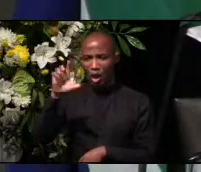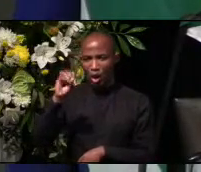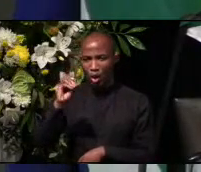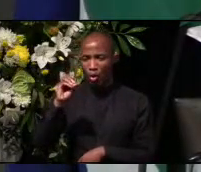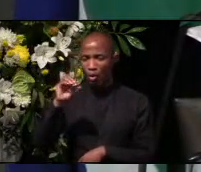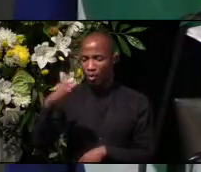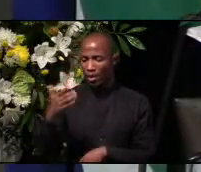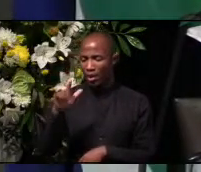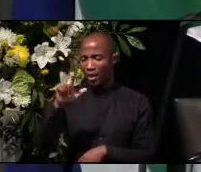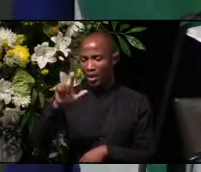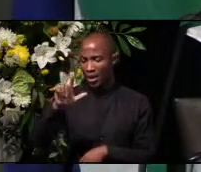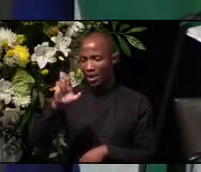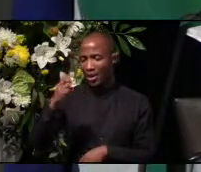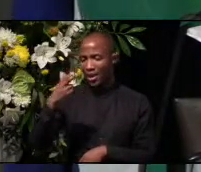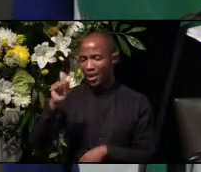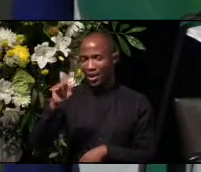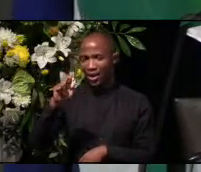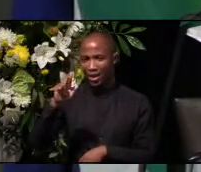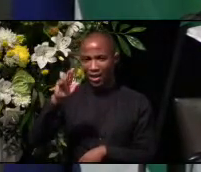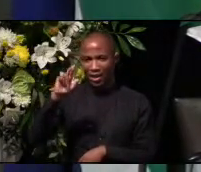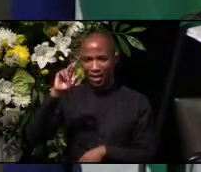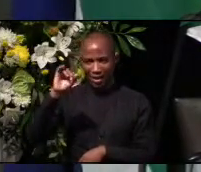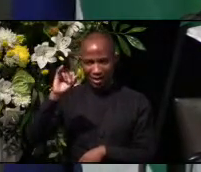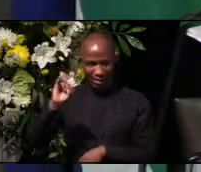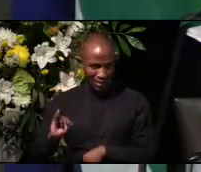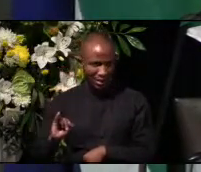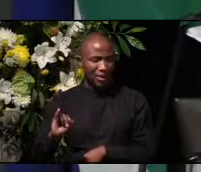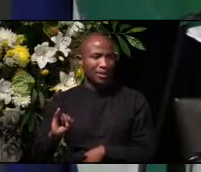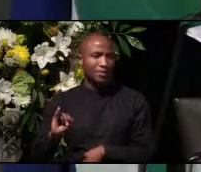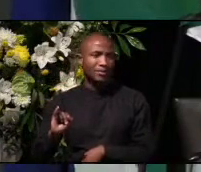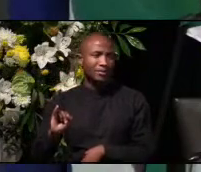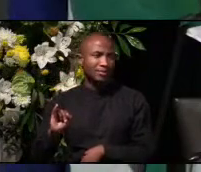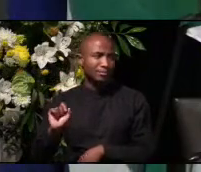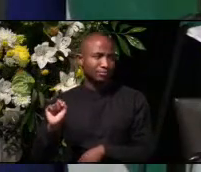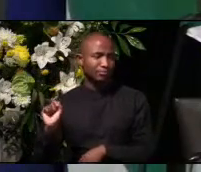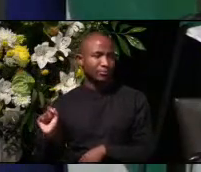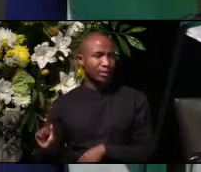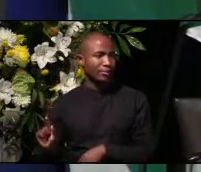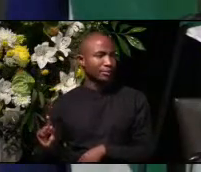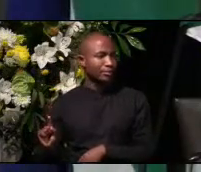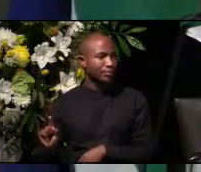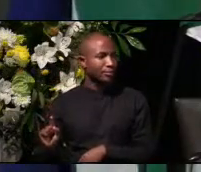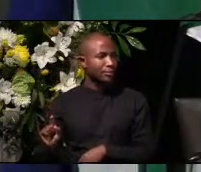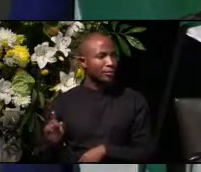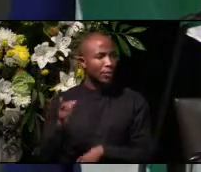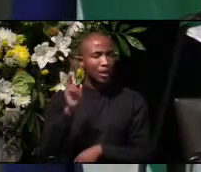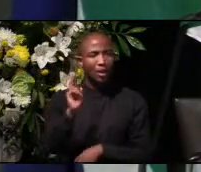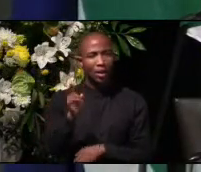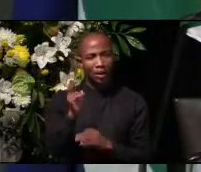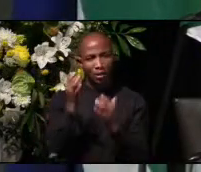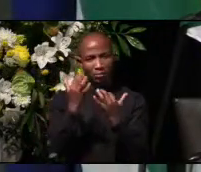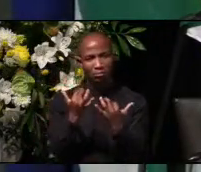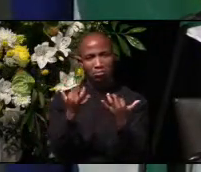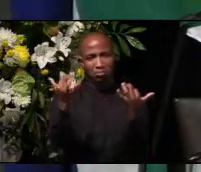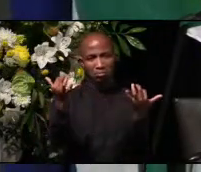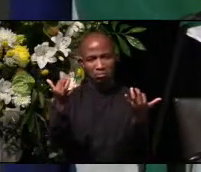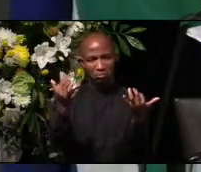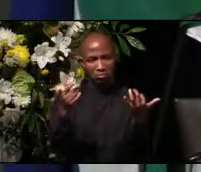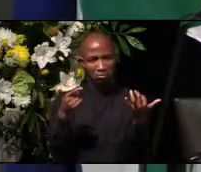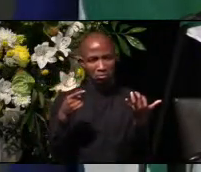MEC of course Atma and the provincial Treasure of the ANC we must also welcome comrade